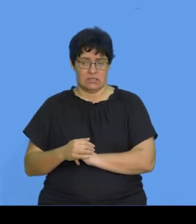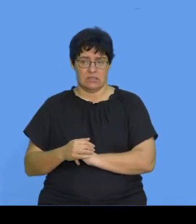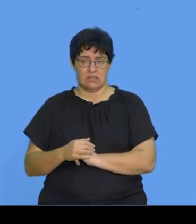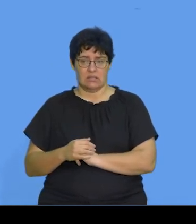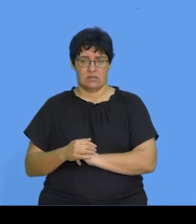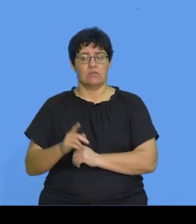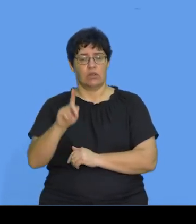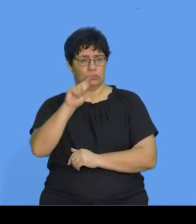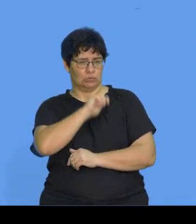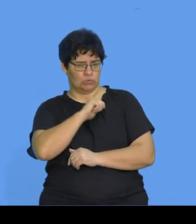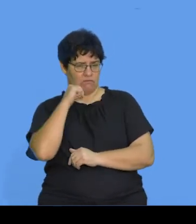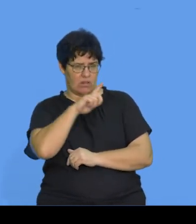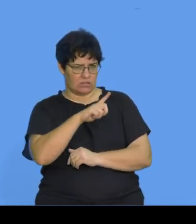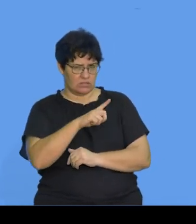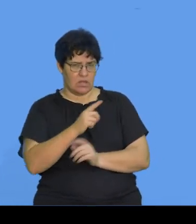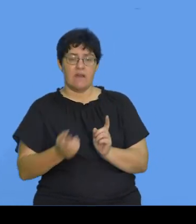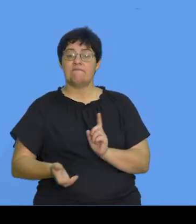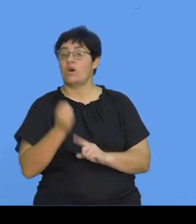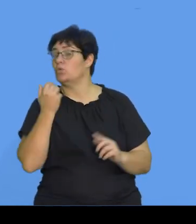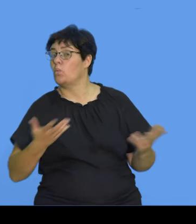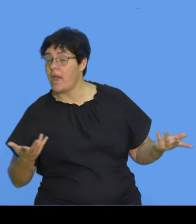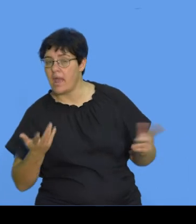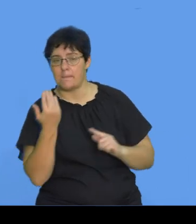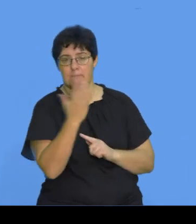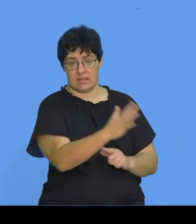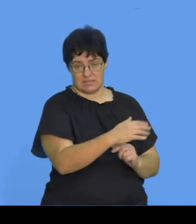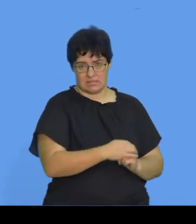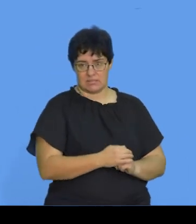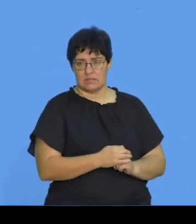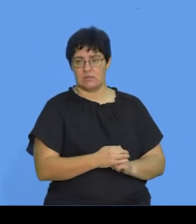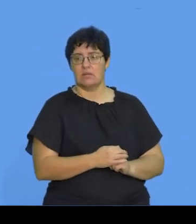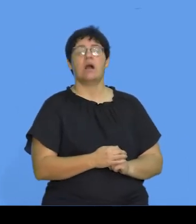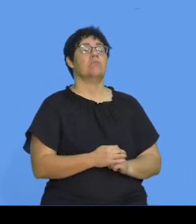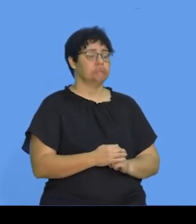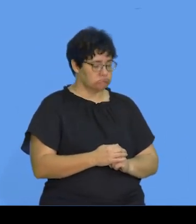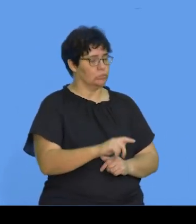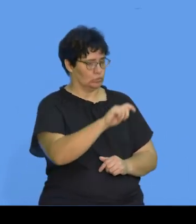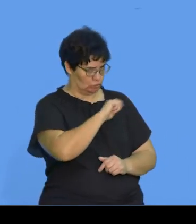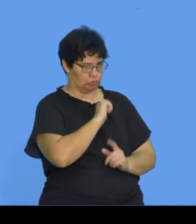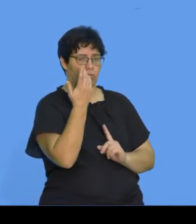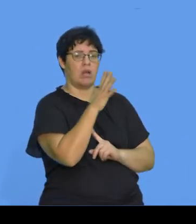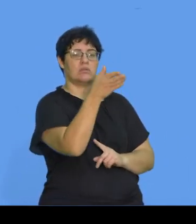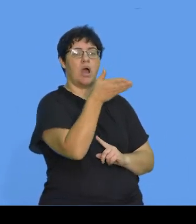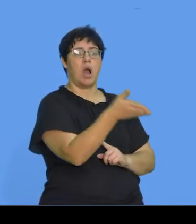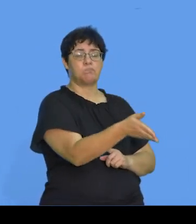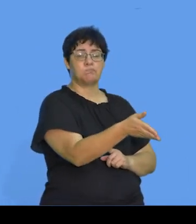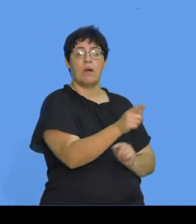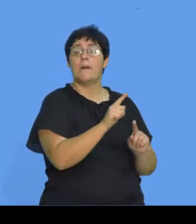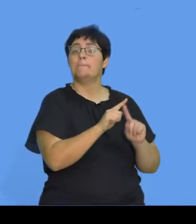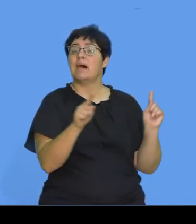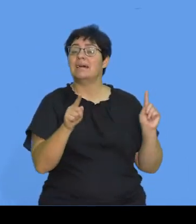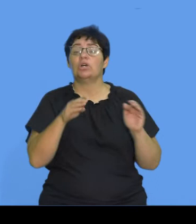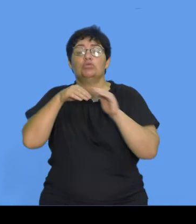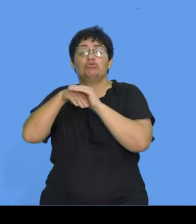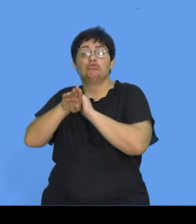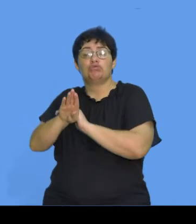to tick, is it true or false, found in plants. Yes, it is found in plants, but it